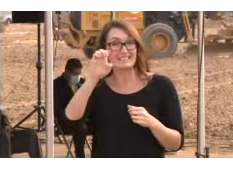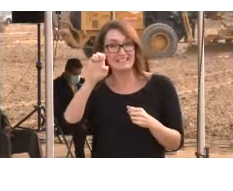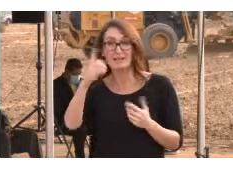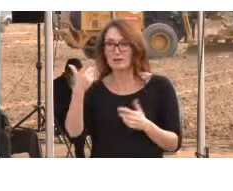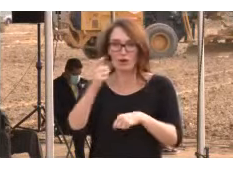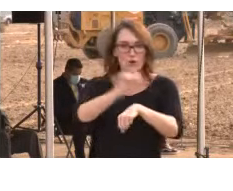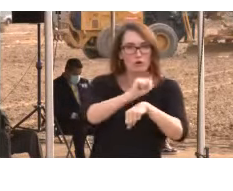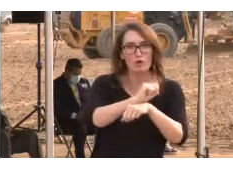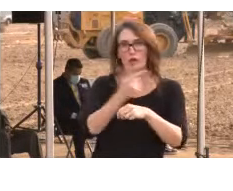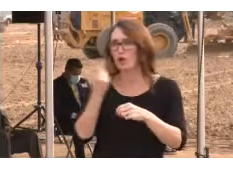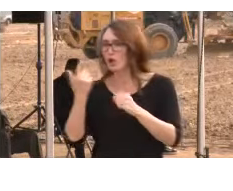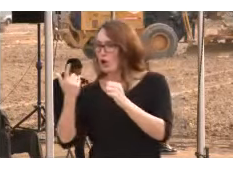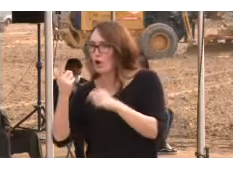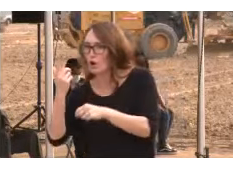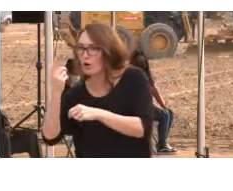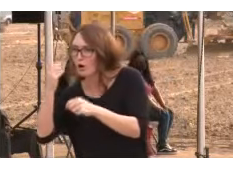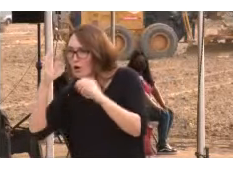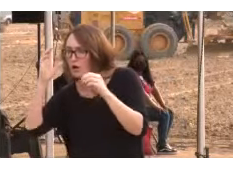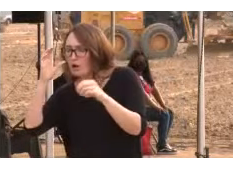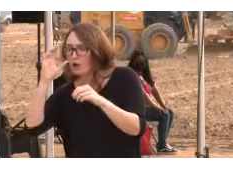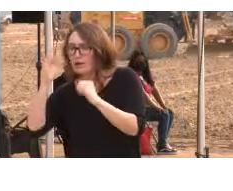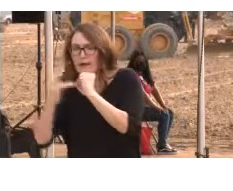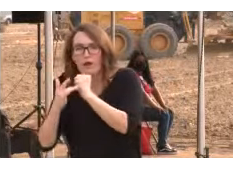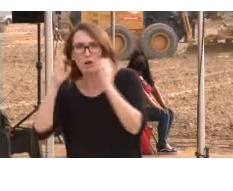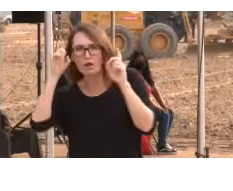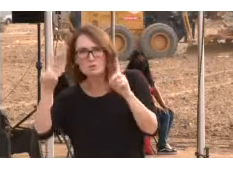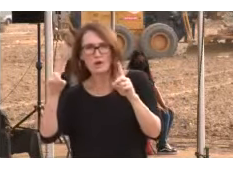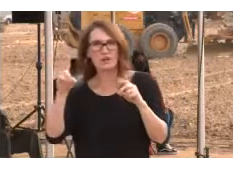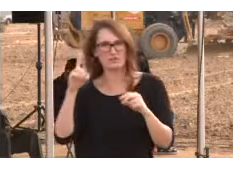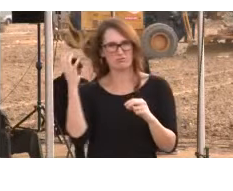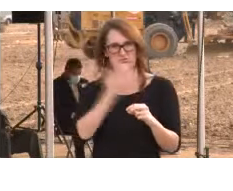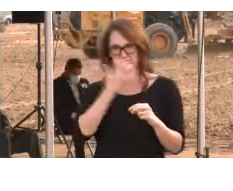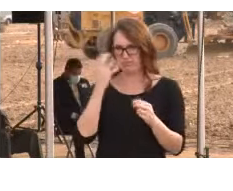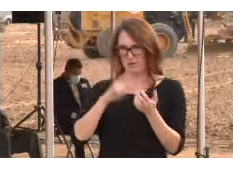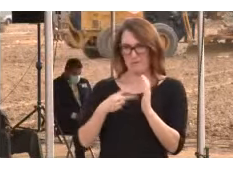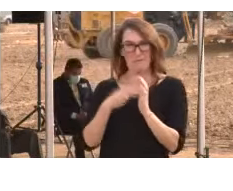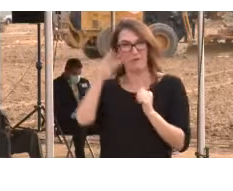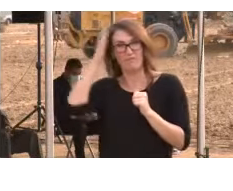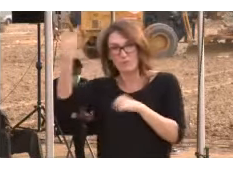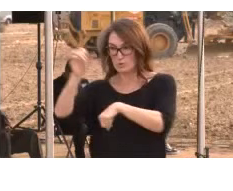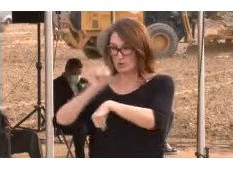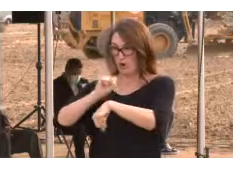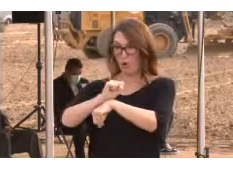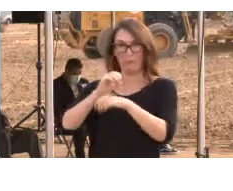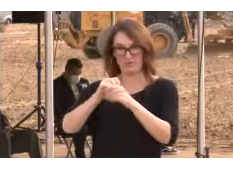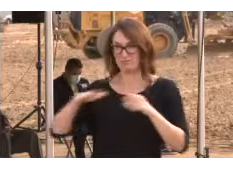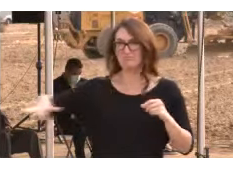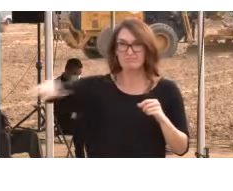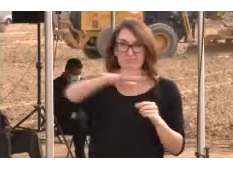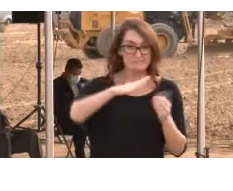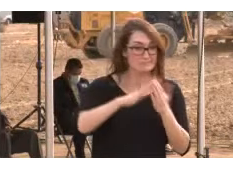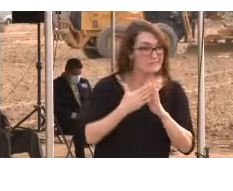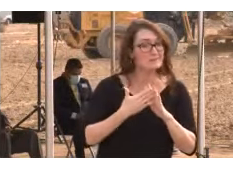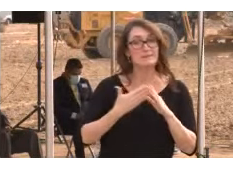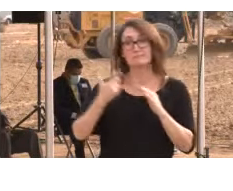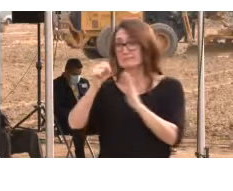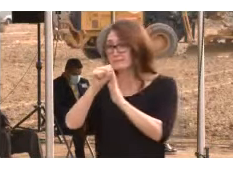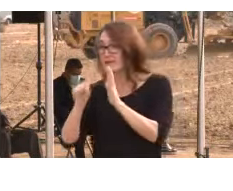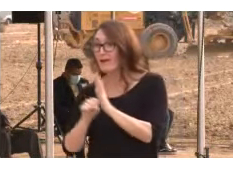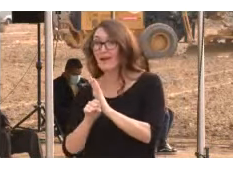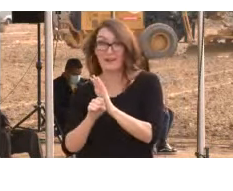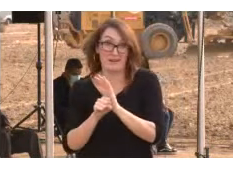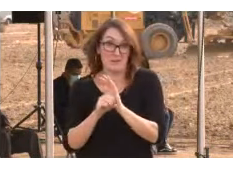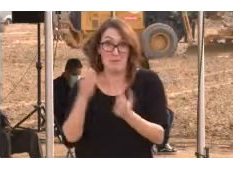general education, and our learning spaces will become incubators for future jobs in our city, in our state, and dare I